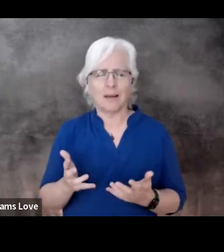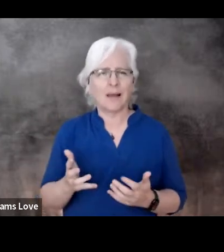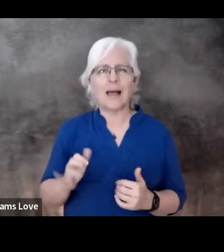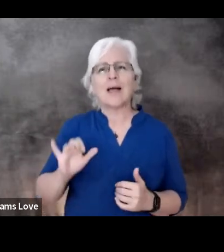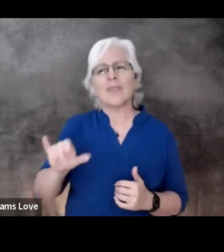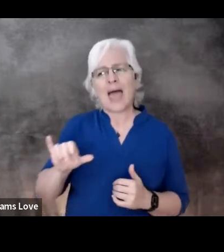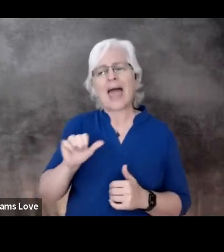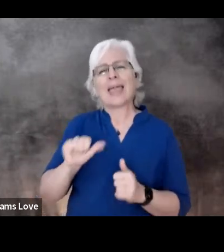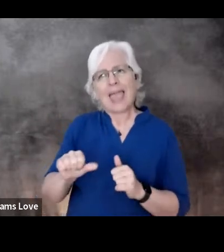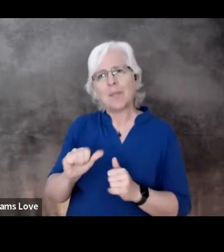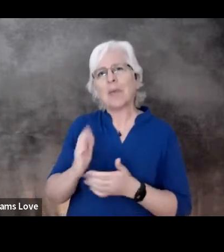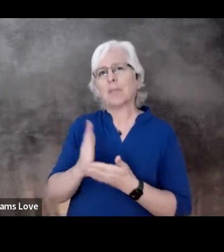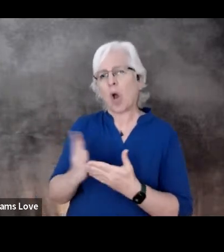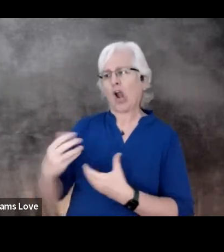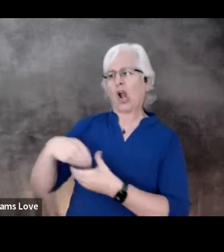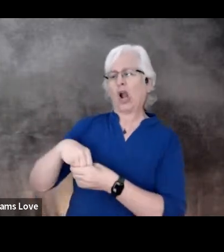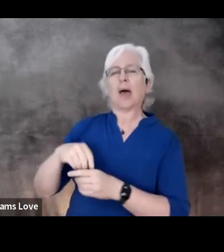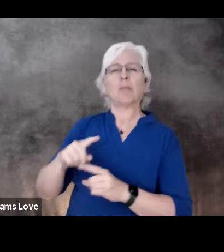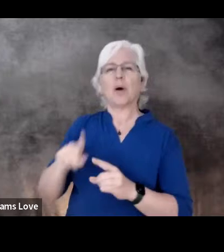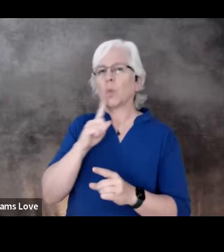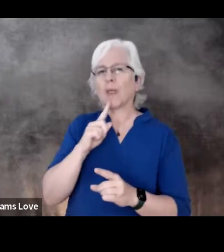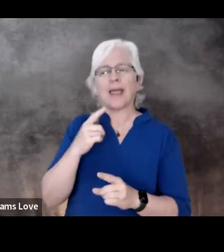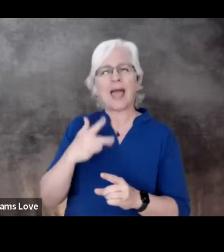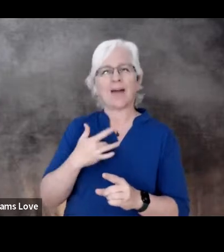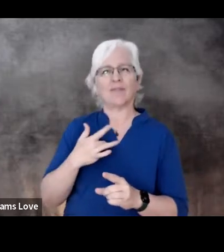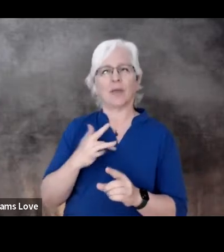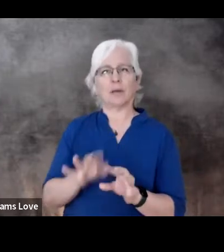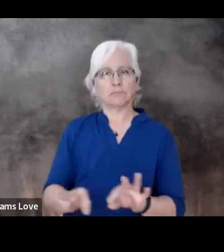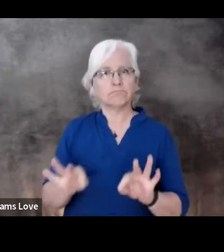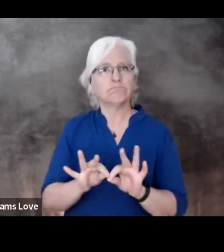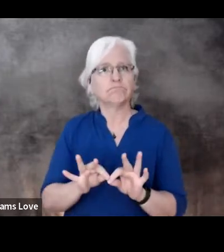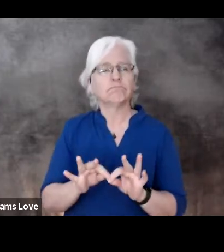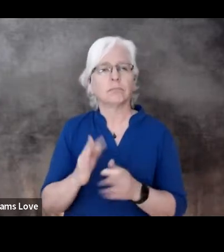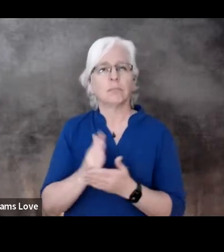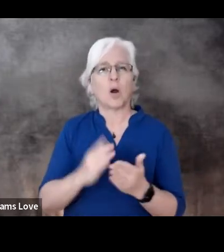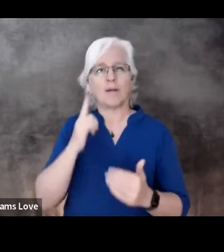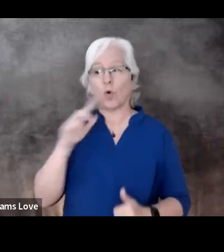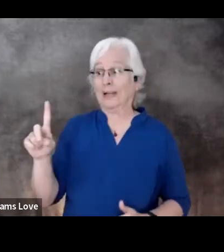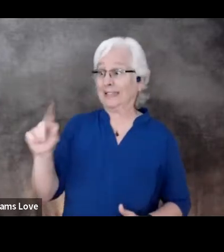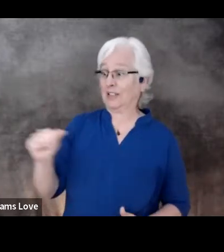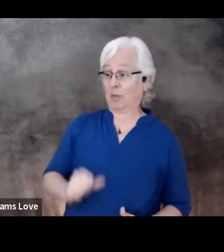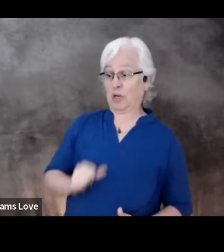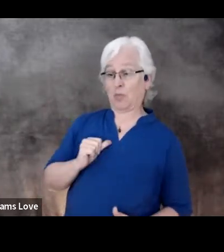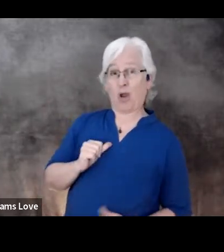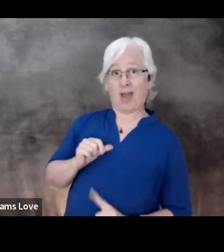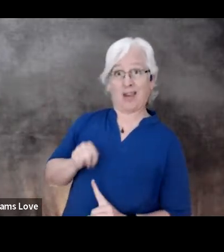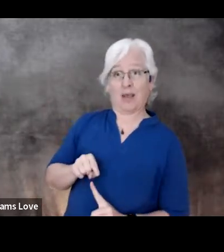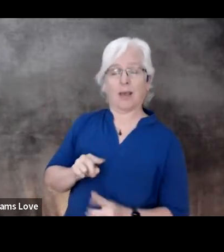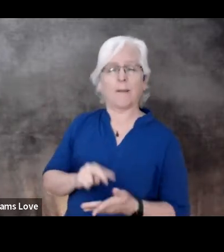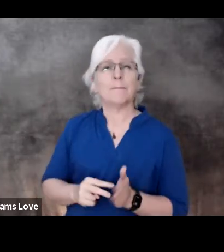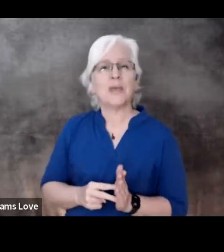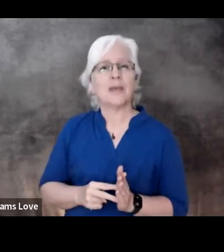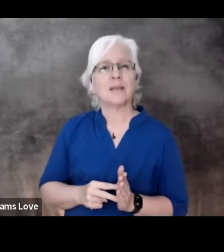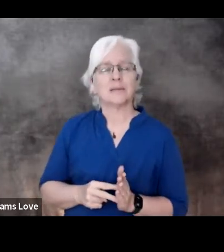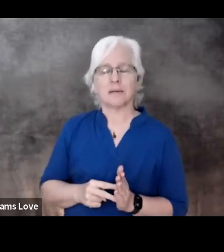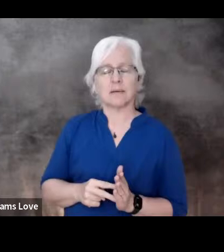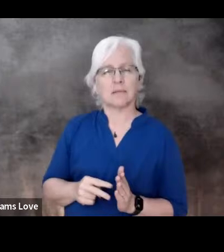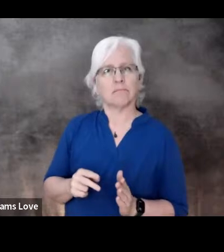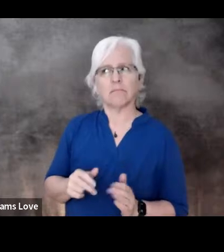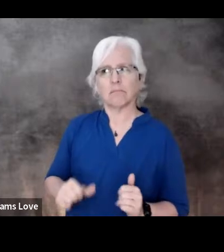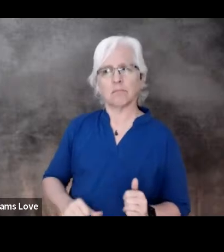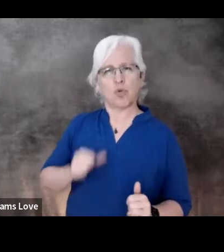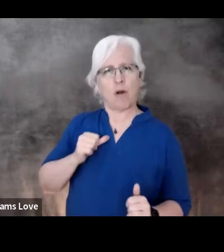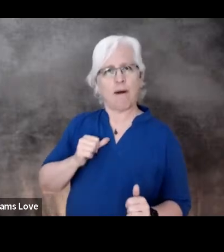of it, but I also think a key part of disability pride is having enough pride and self-love that